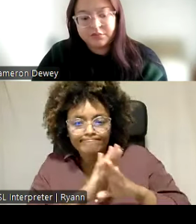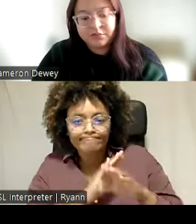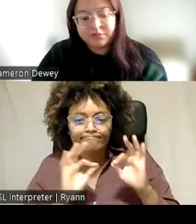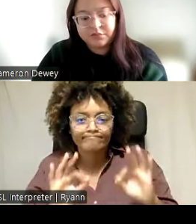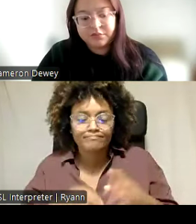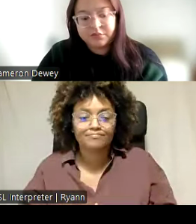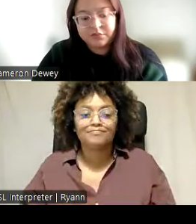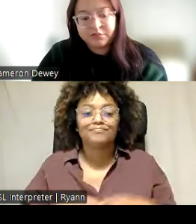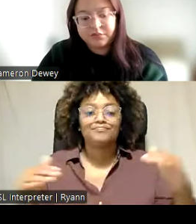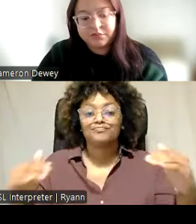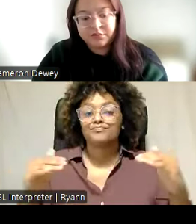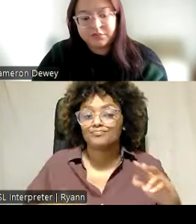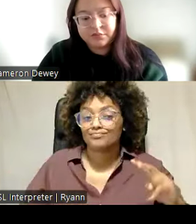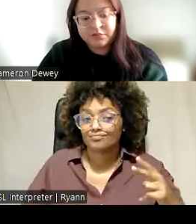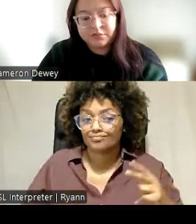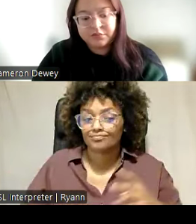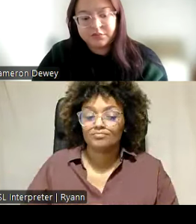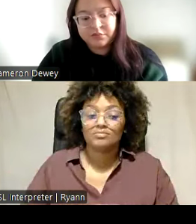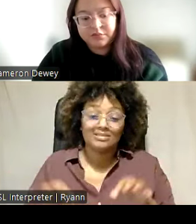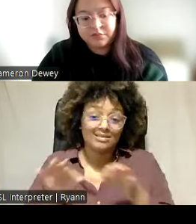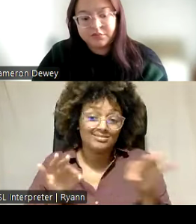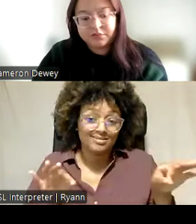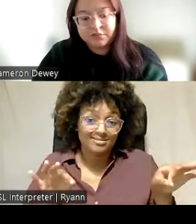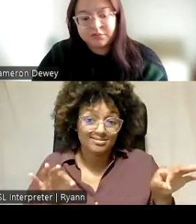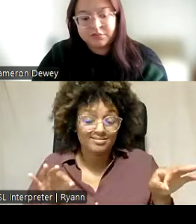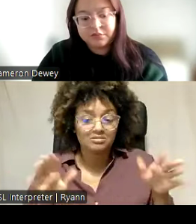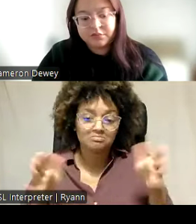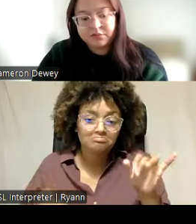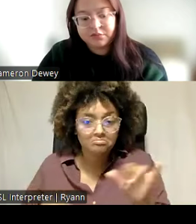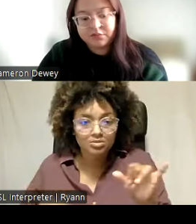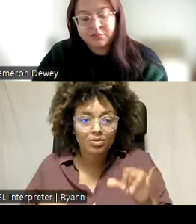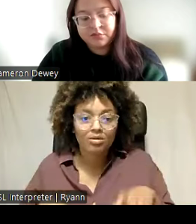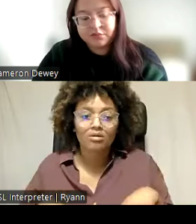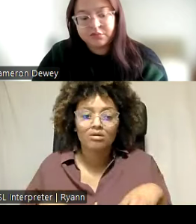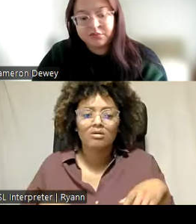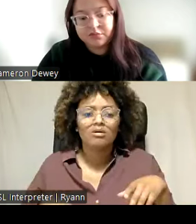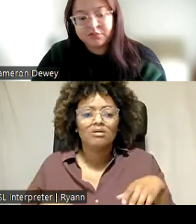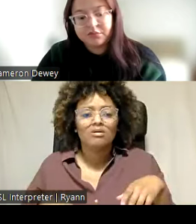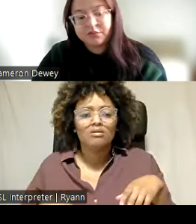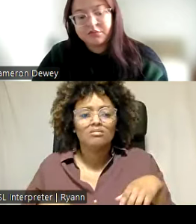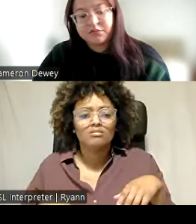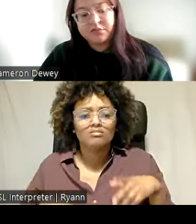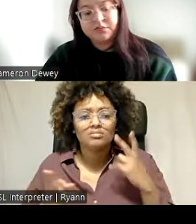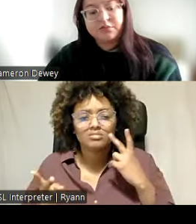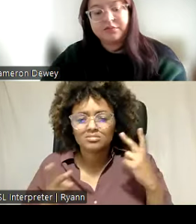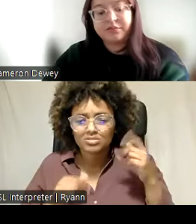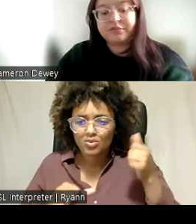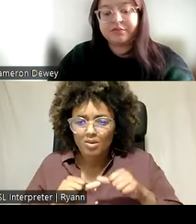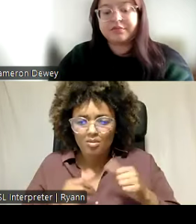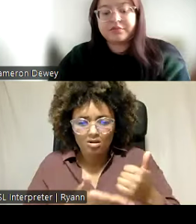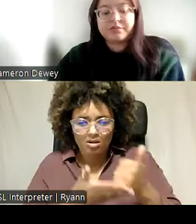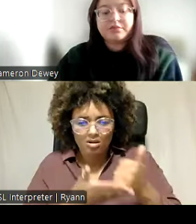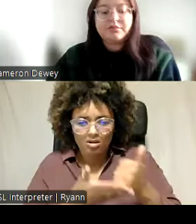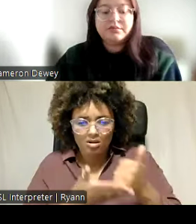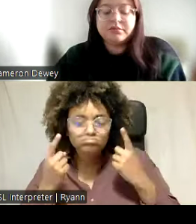using sentences similar to help me understand what you are able to remember from the experience, right? So